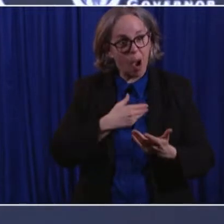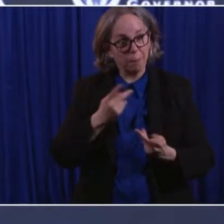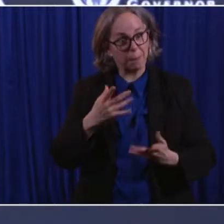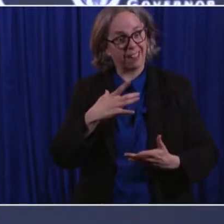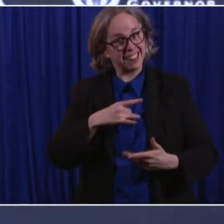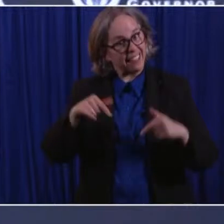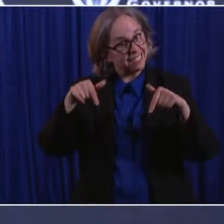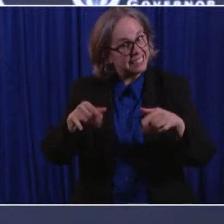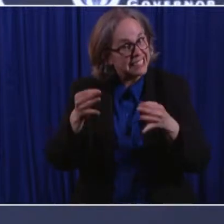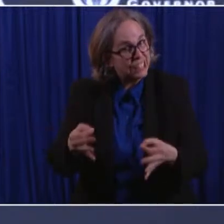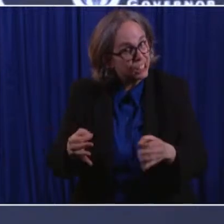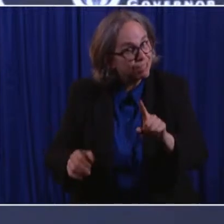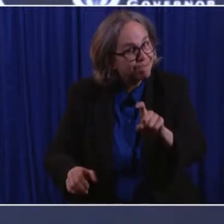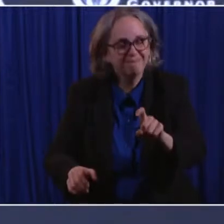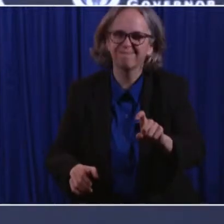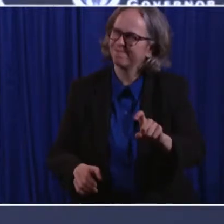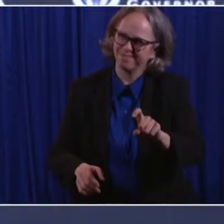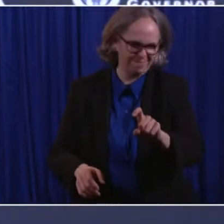I